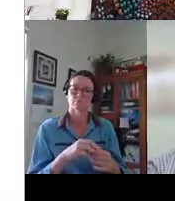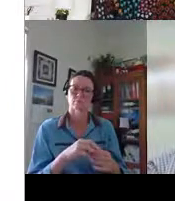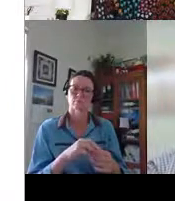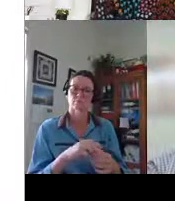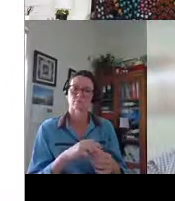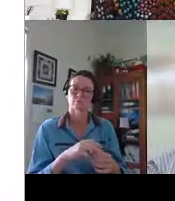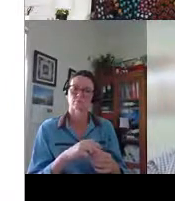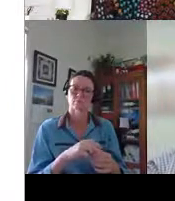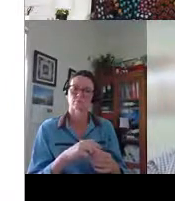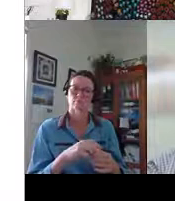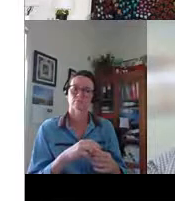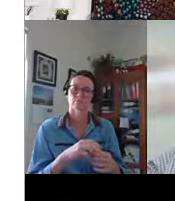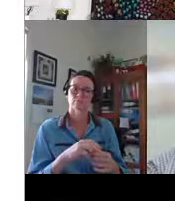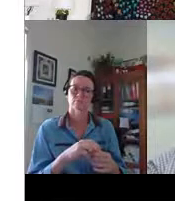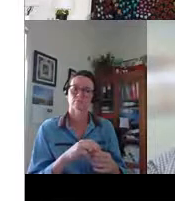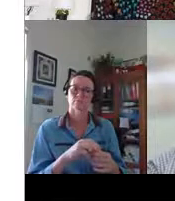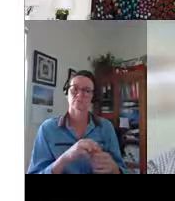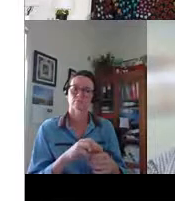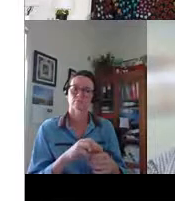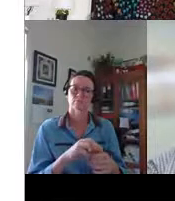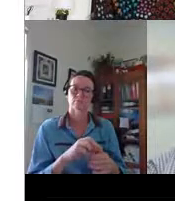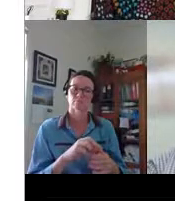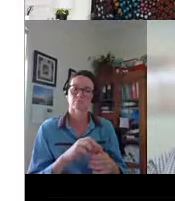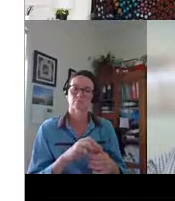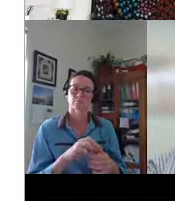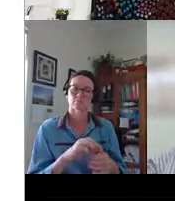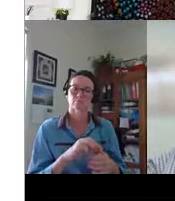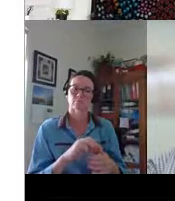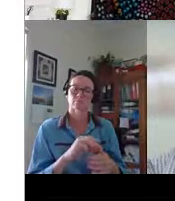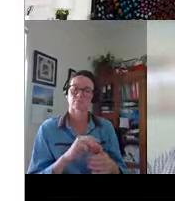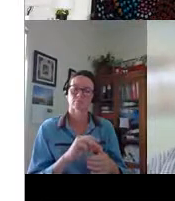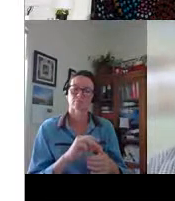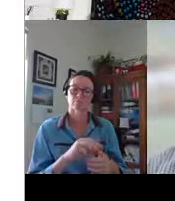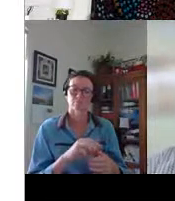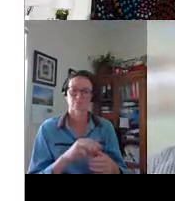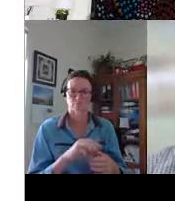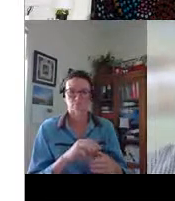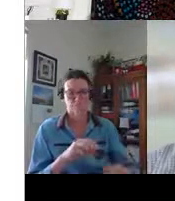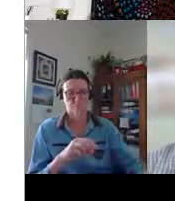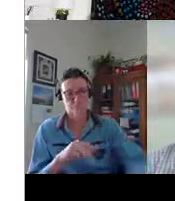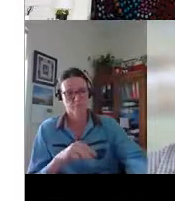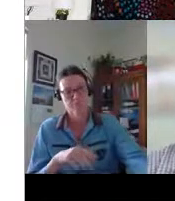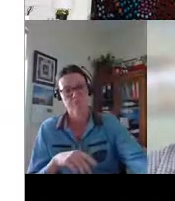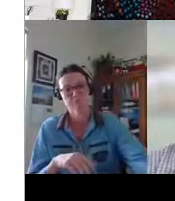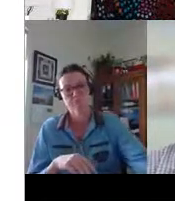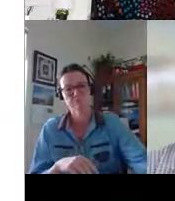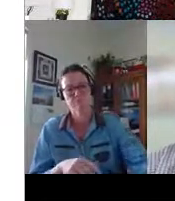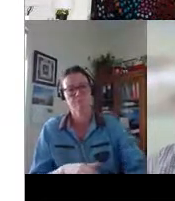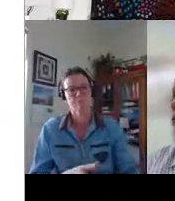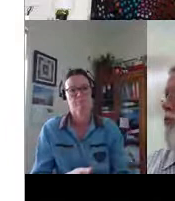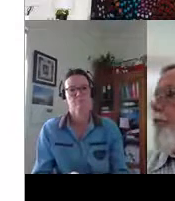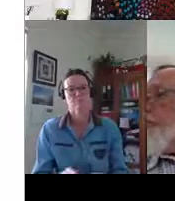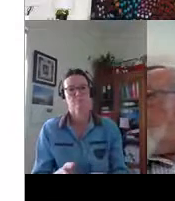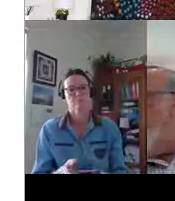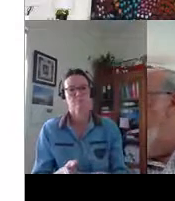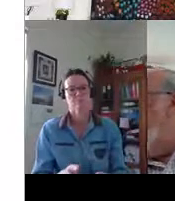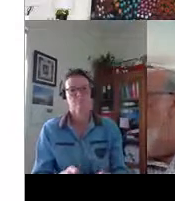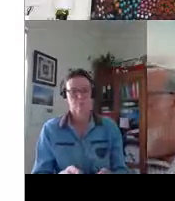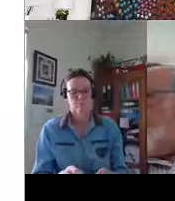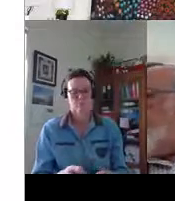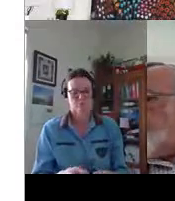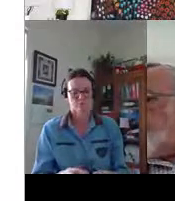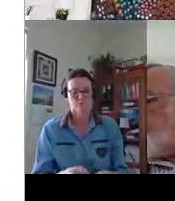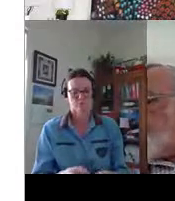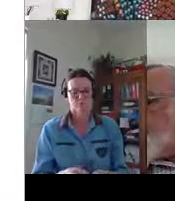market. You can have a scan of that QR code. We'll also send it out in the wrap-up email. But we're really wanting to